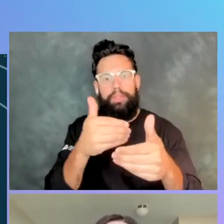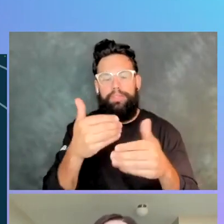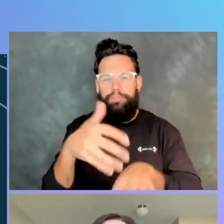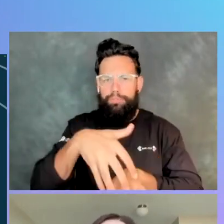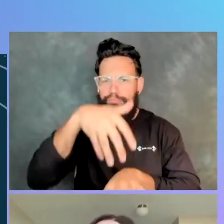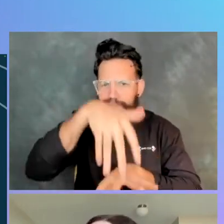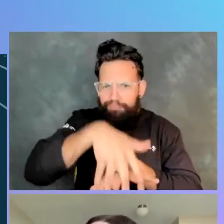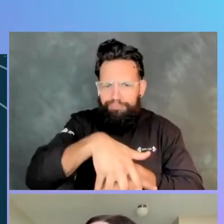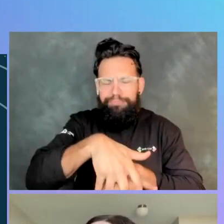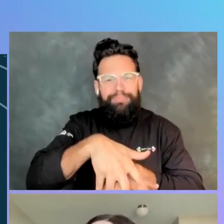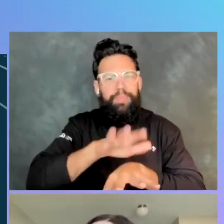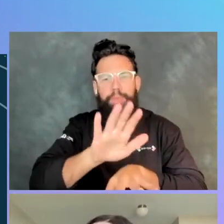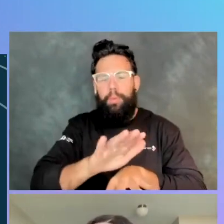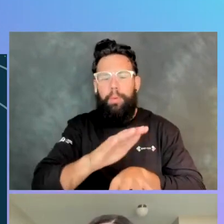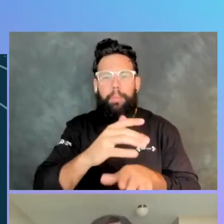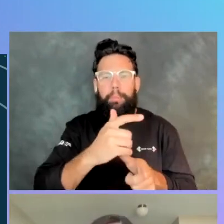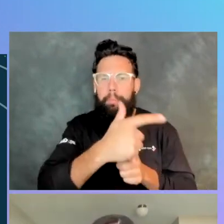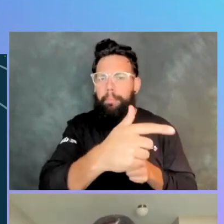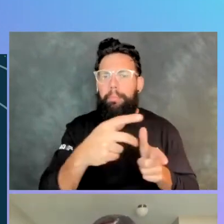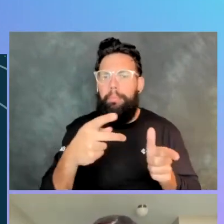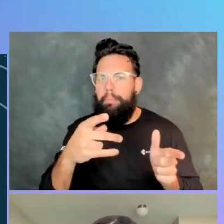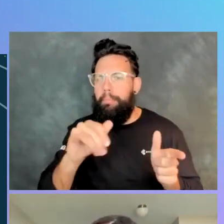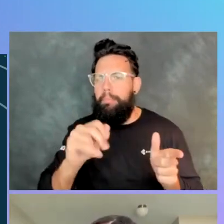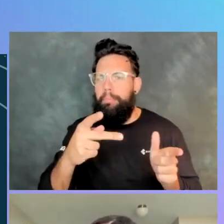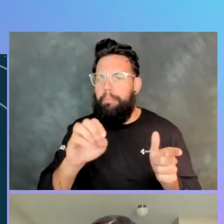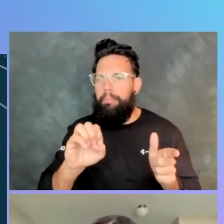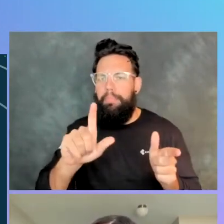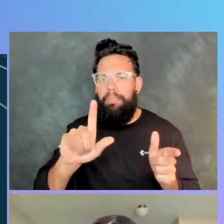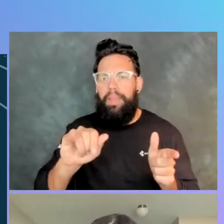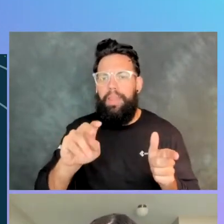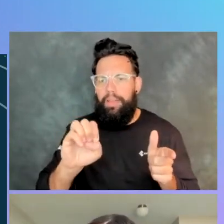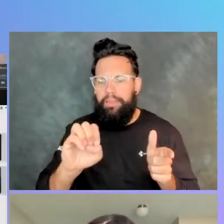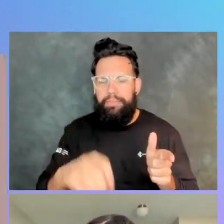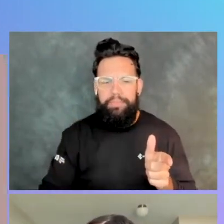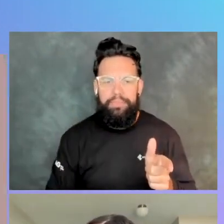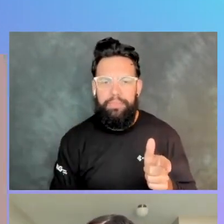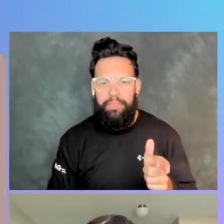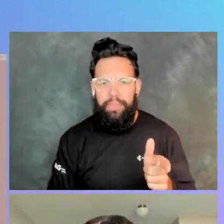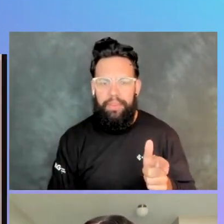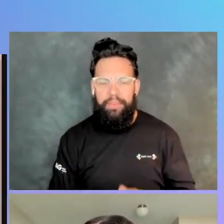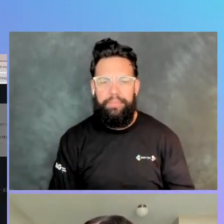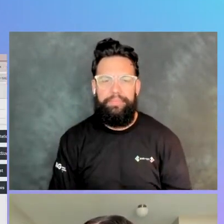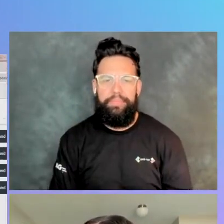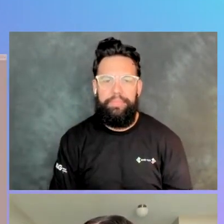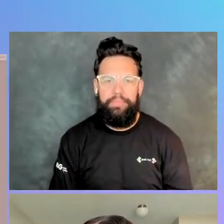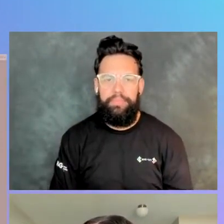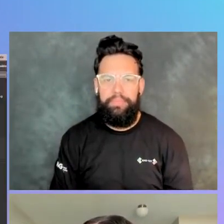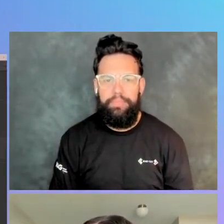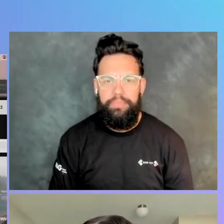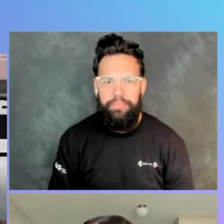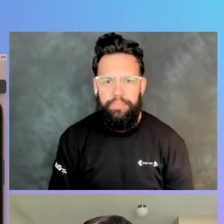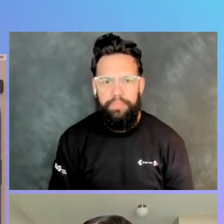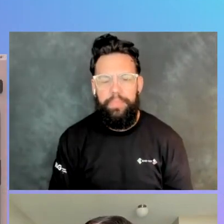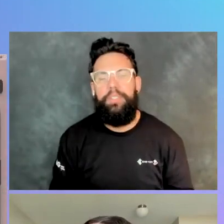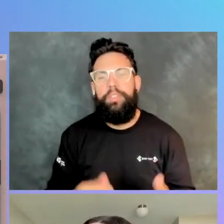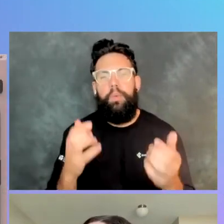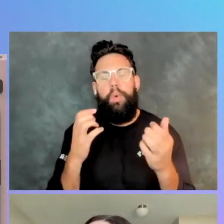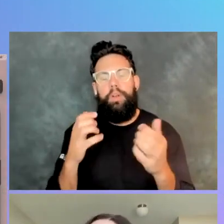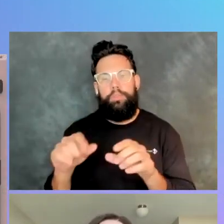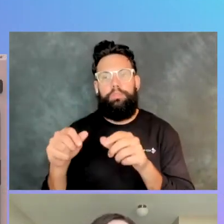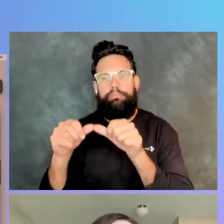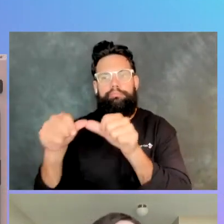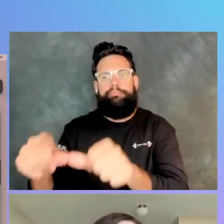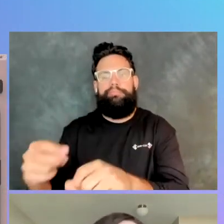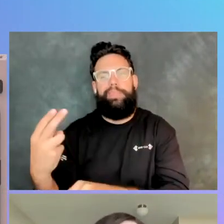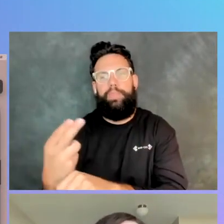pipeline itself. So I'm going to go back to my demo here. I'm going to stick in iOS mode for now, and